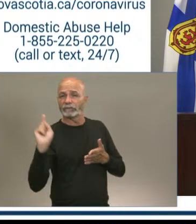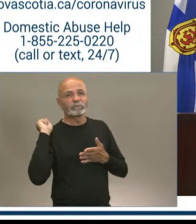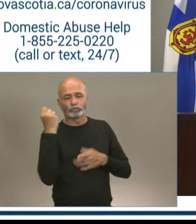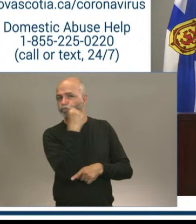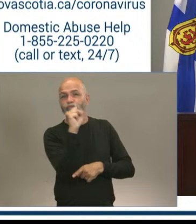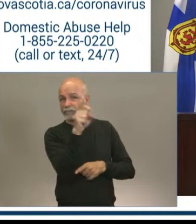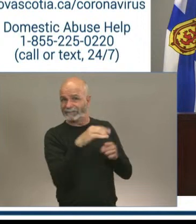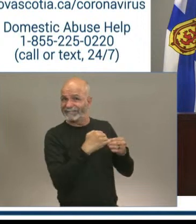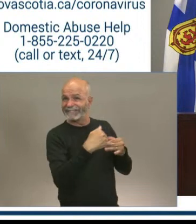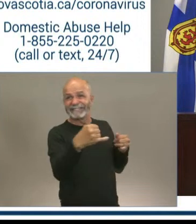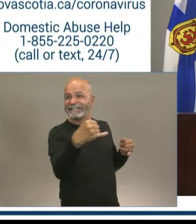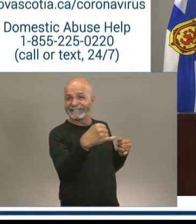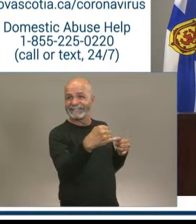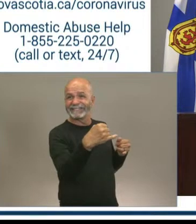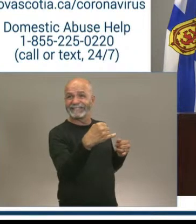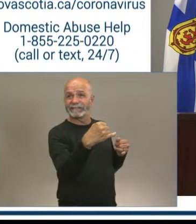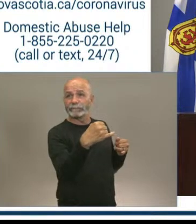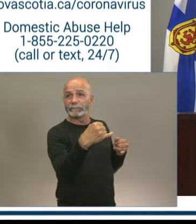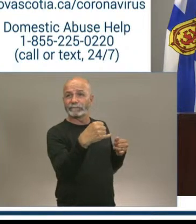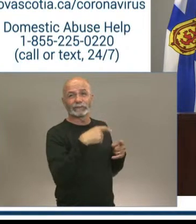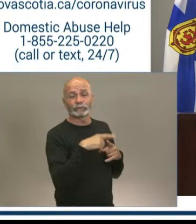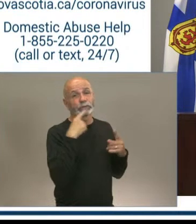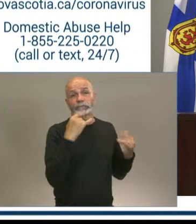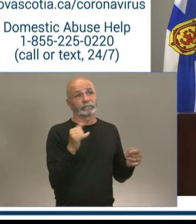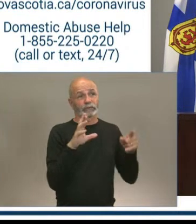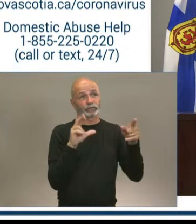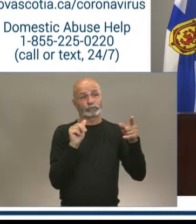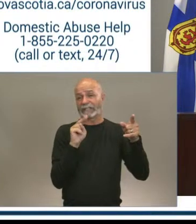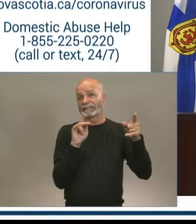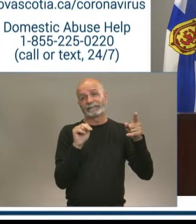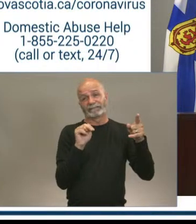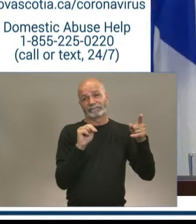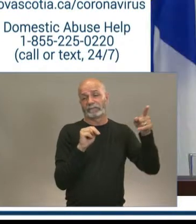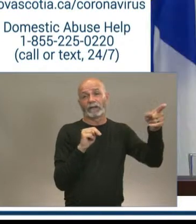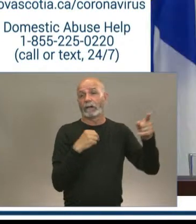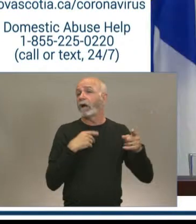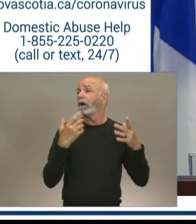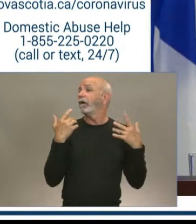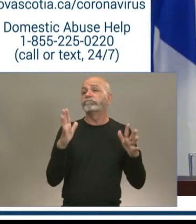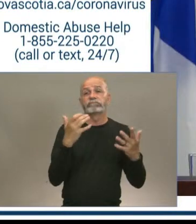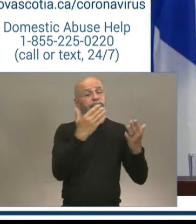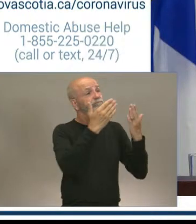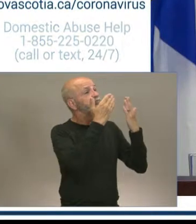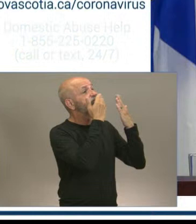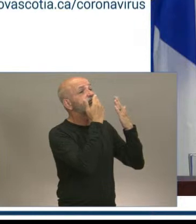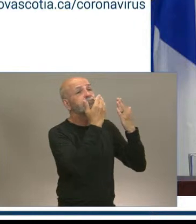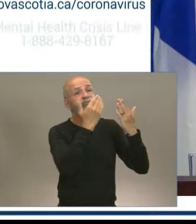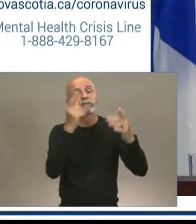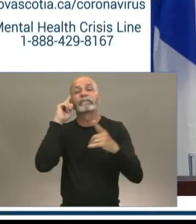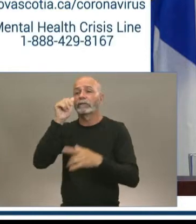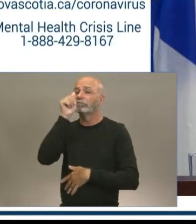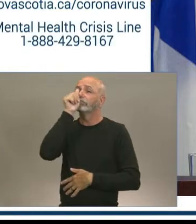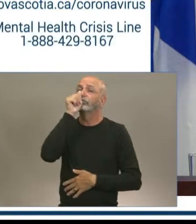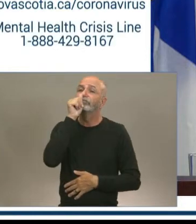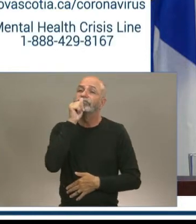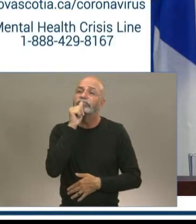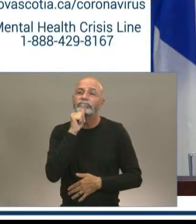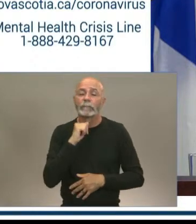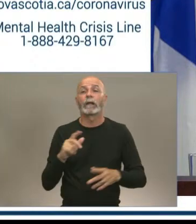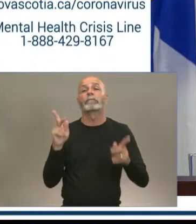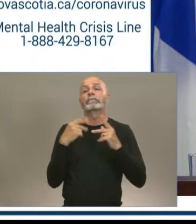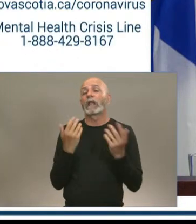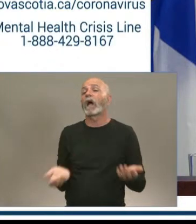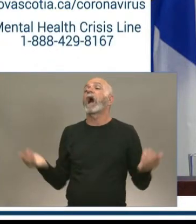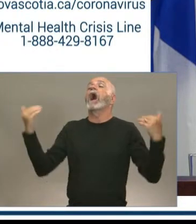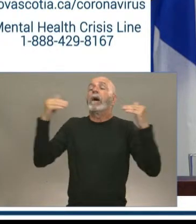you for your patience and allowing us for more vaccine uptake. We now have an extra 100,000 roughly doses